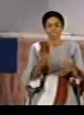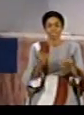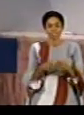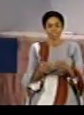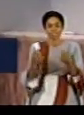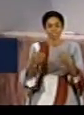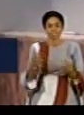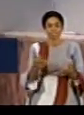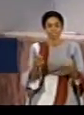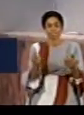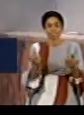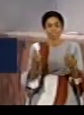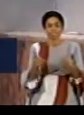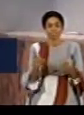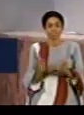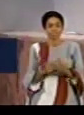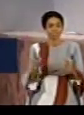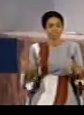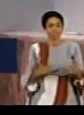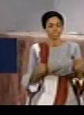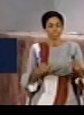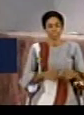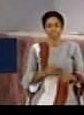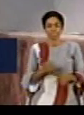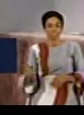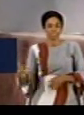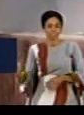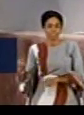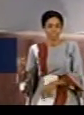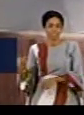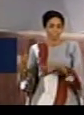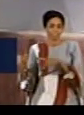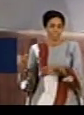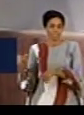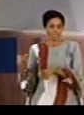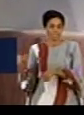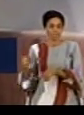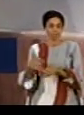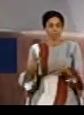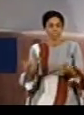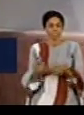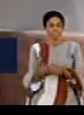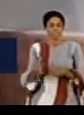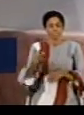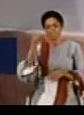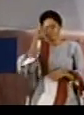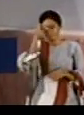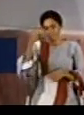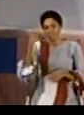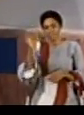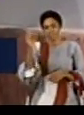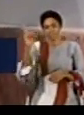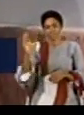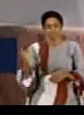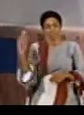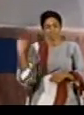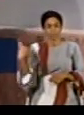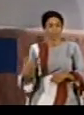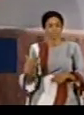sharp pain on my leg, on my right leg. But as Papa was ministering, he